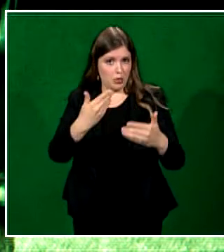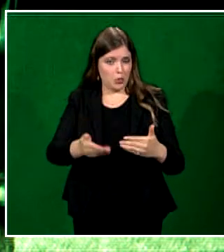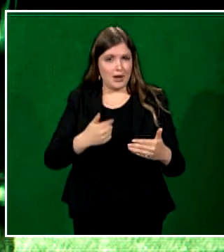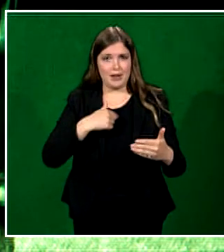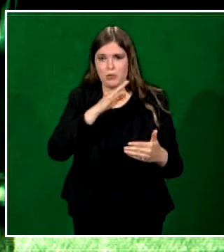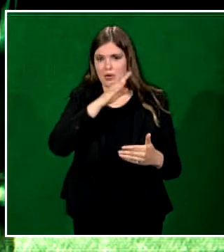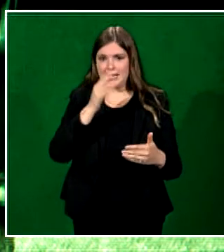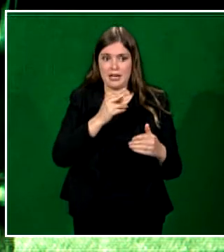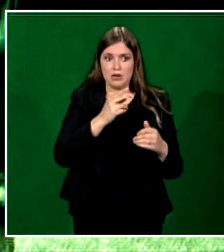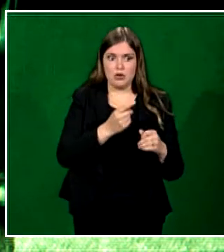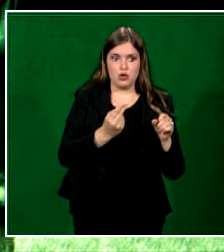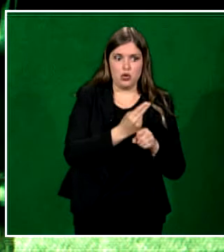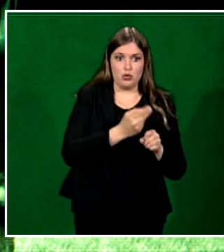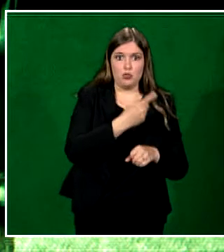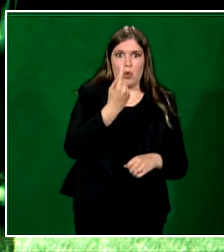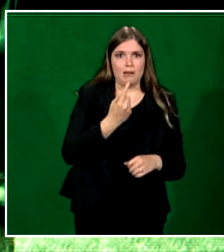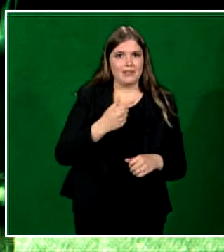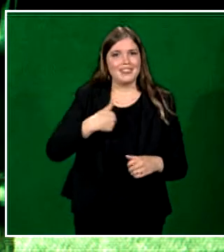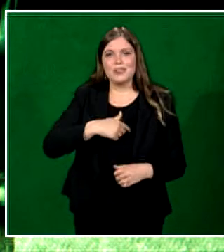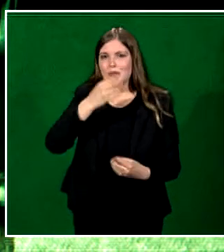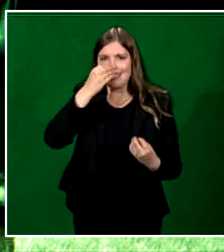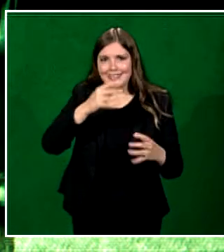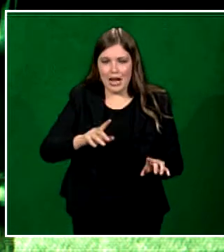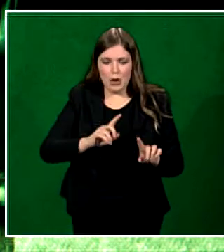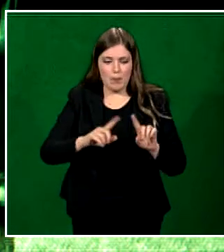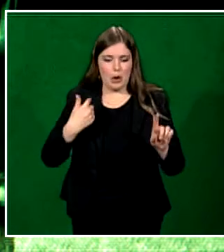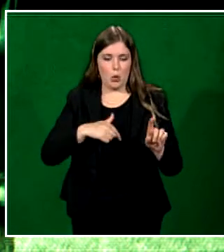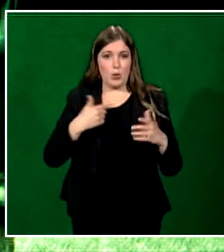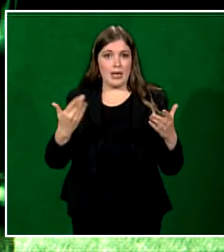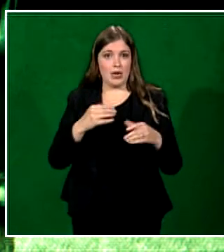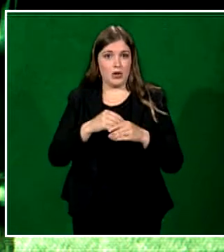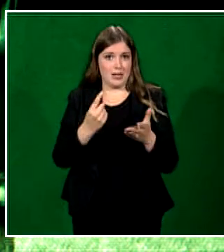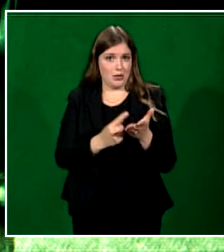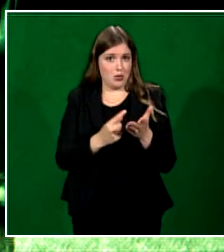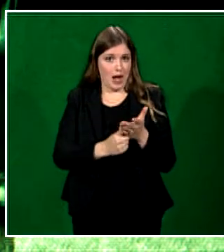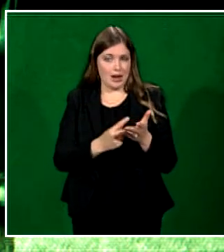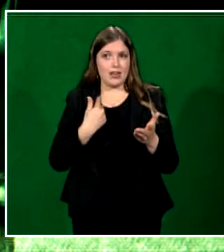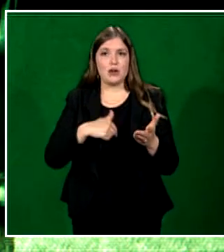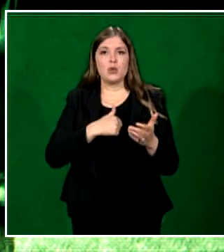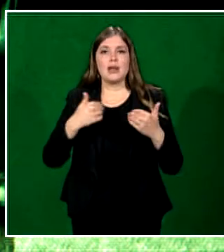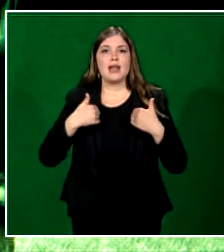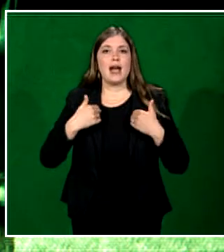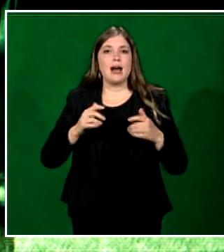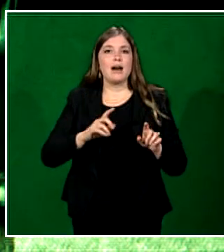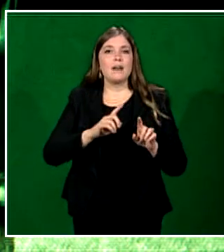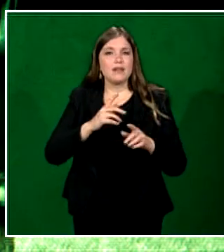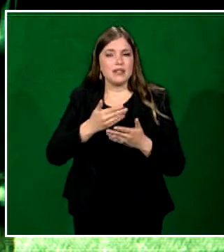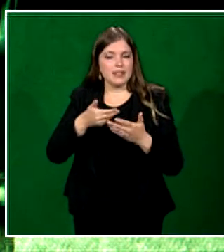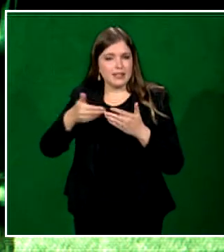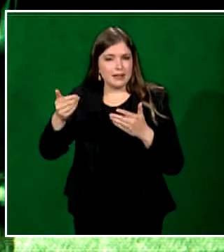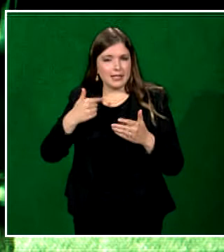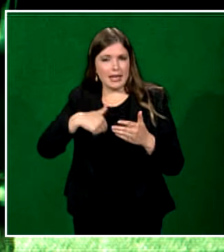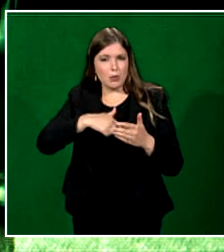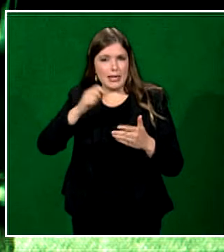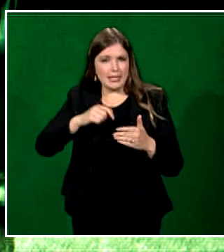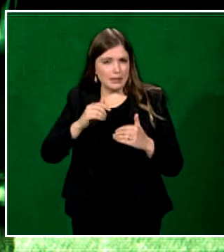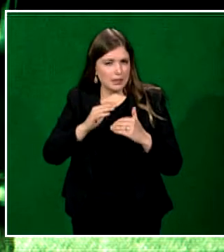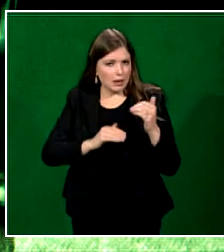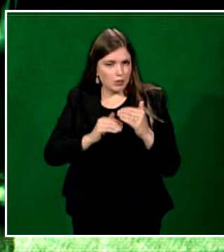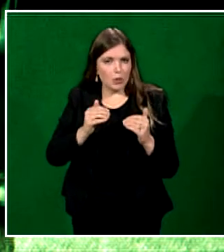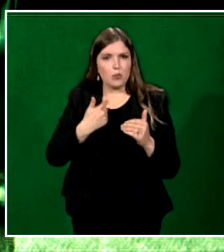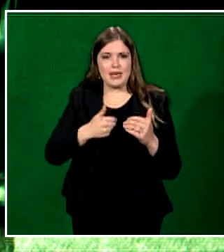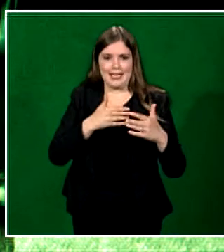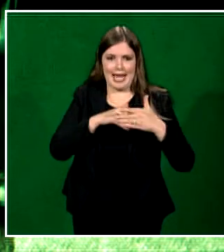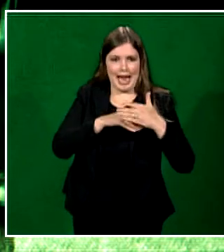really cared where it ended up. We in Uganda, most urban centers have centralized markets where most low and middle income people access fast foods in